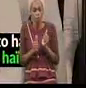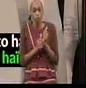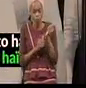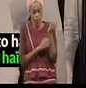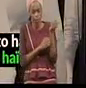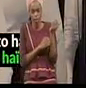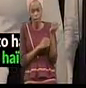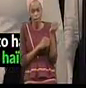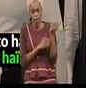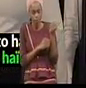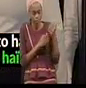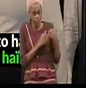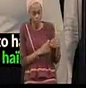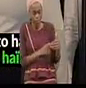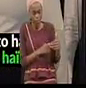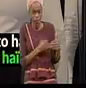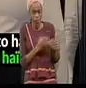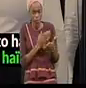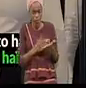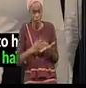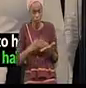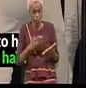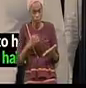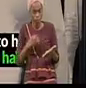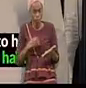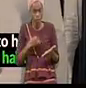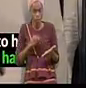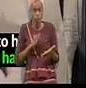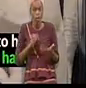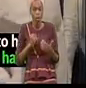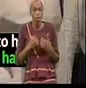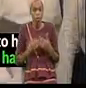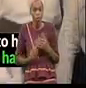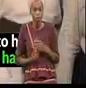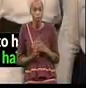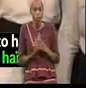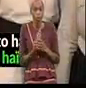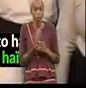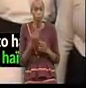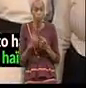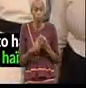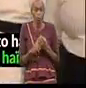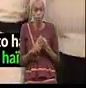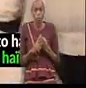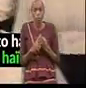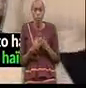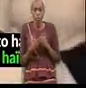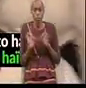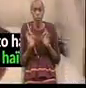With the carnal side of me, I've grown to